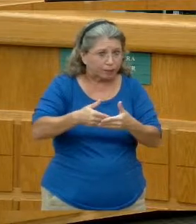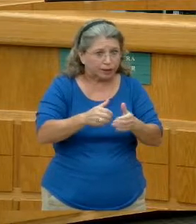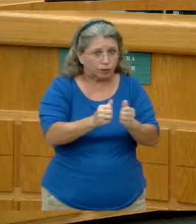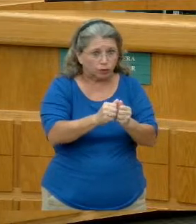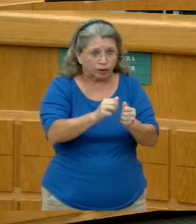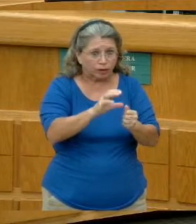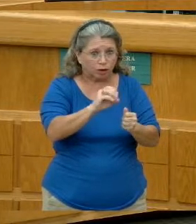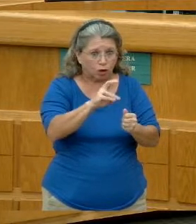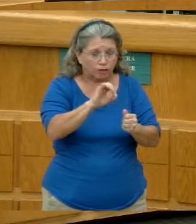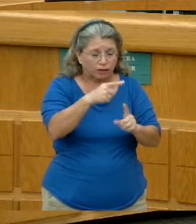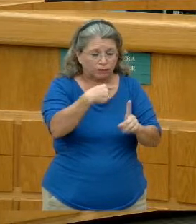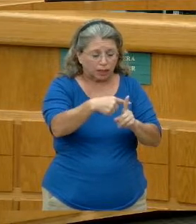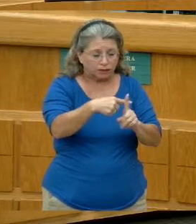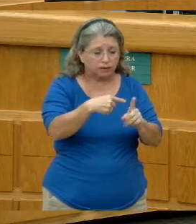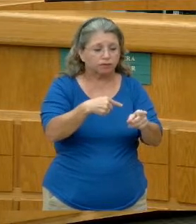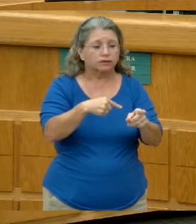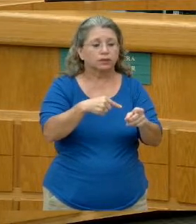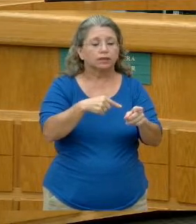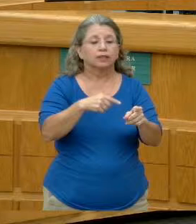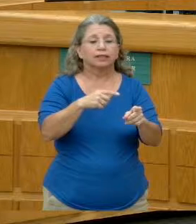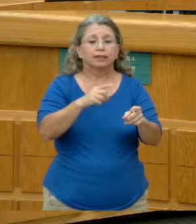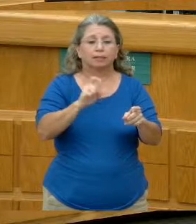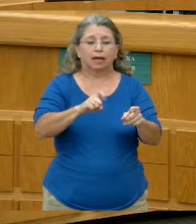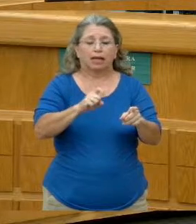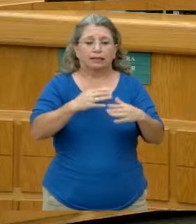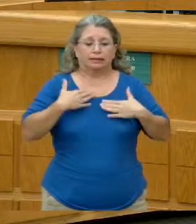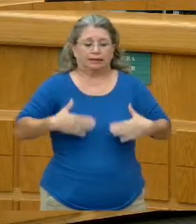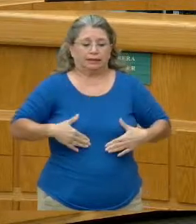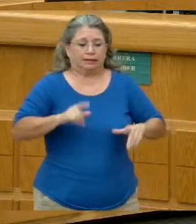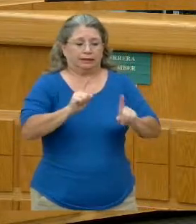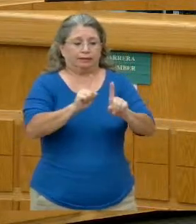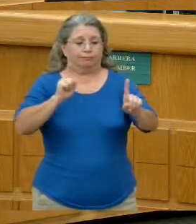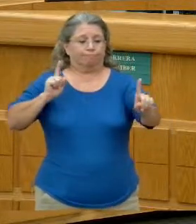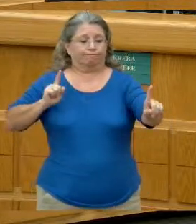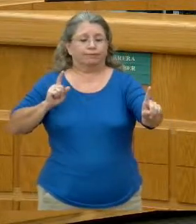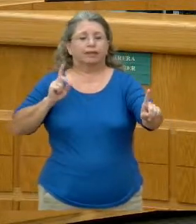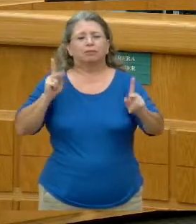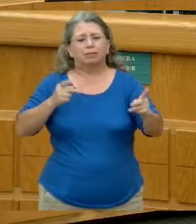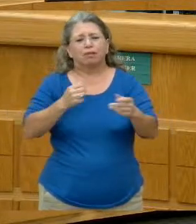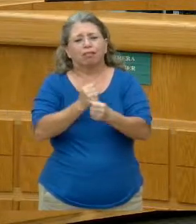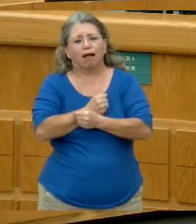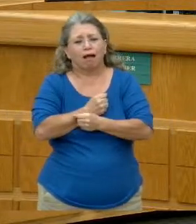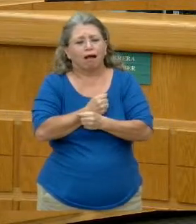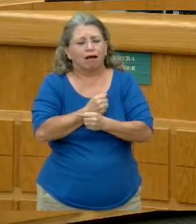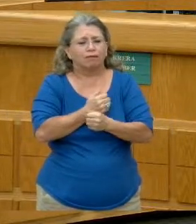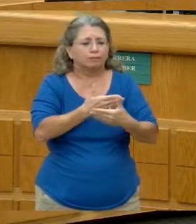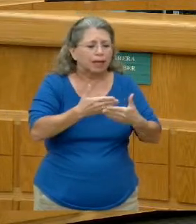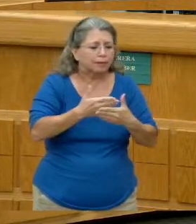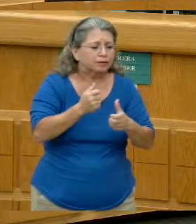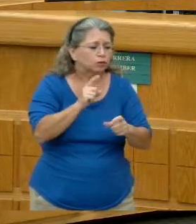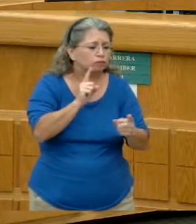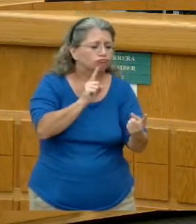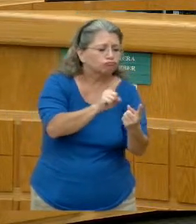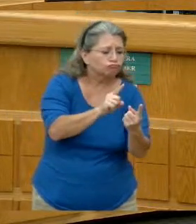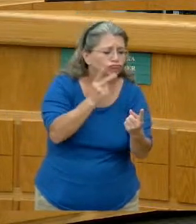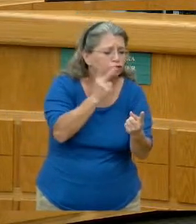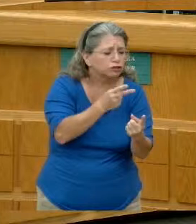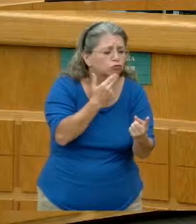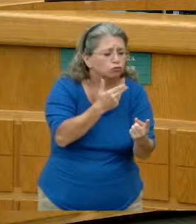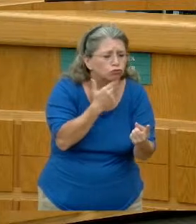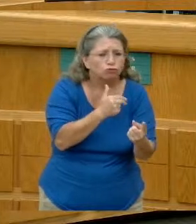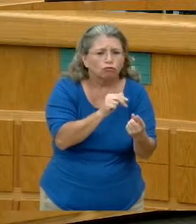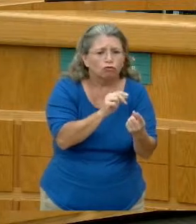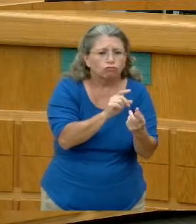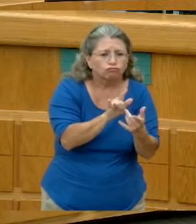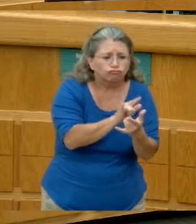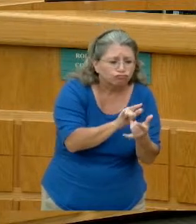from babies. Everybody loves a baby and wants to go up to it and see how cute it is and, you know, love on the baby. This is not